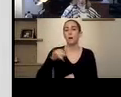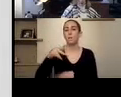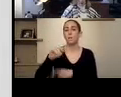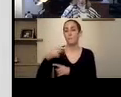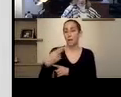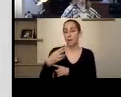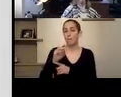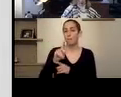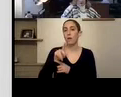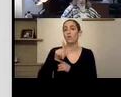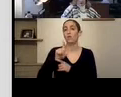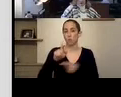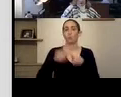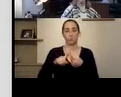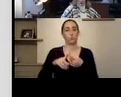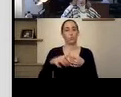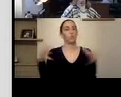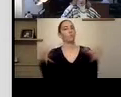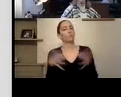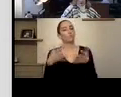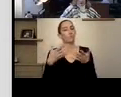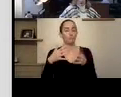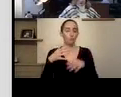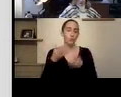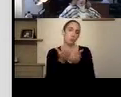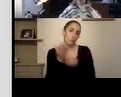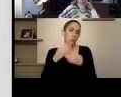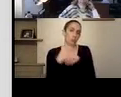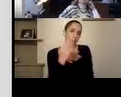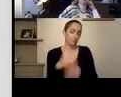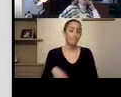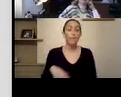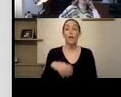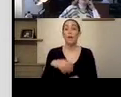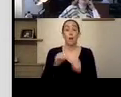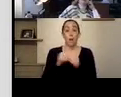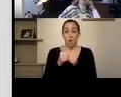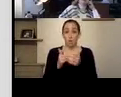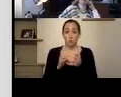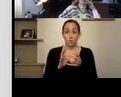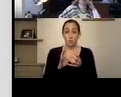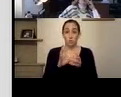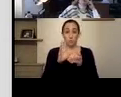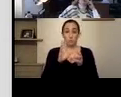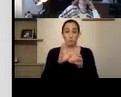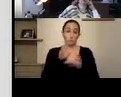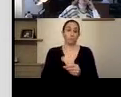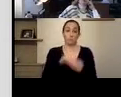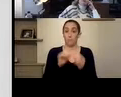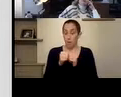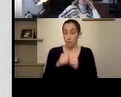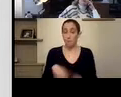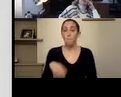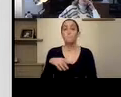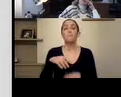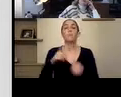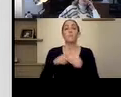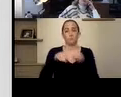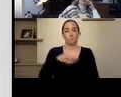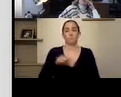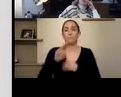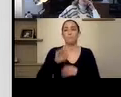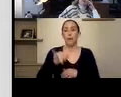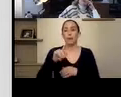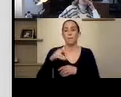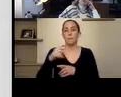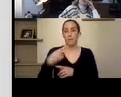there? Well, first you'll go into MyPath, and there you should see the UR Connect in that upper